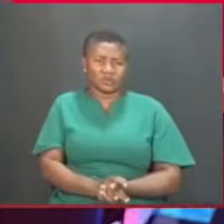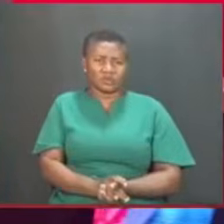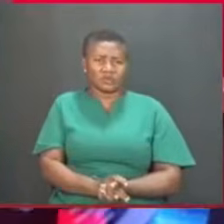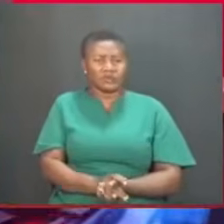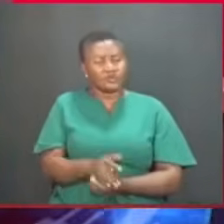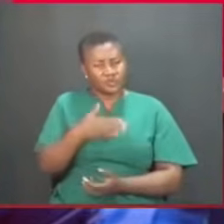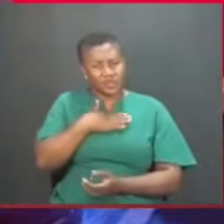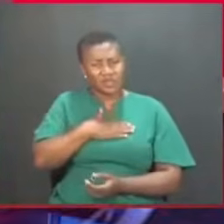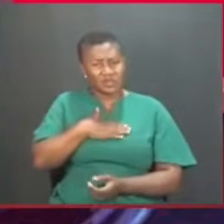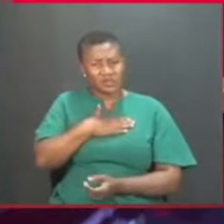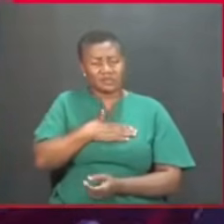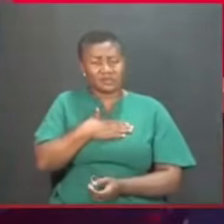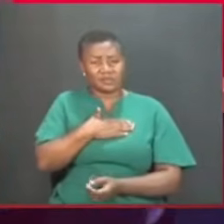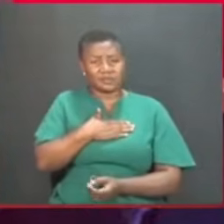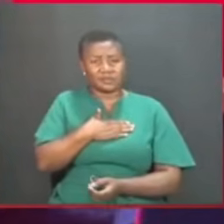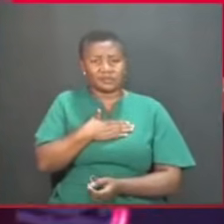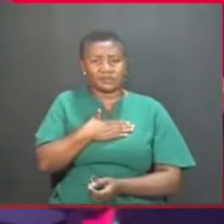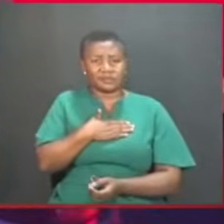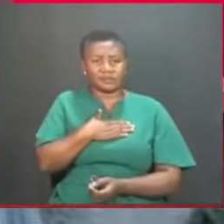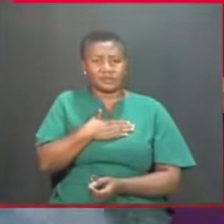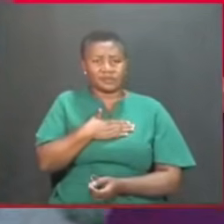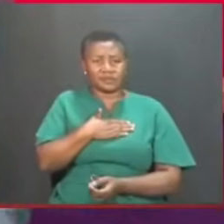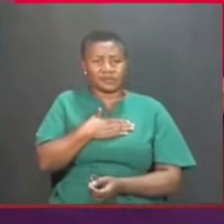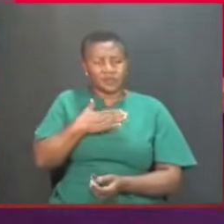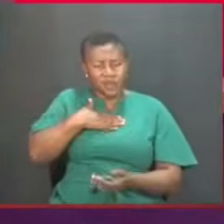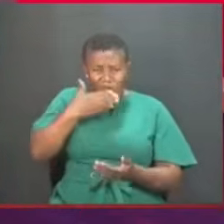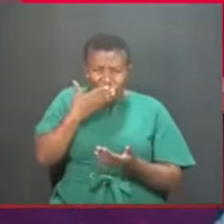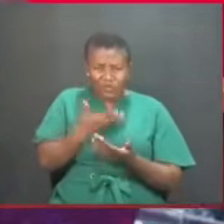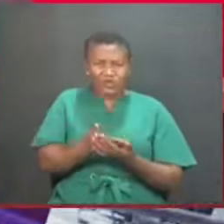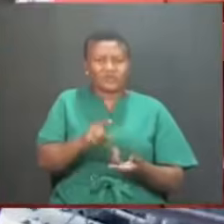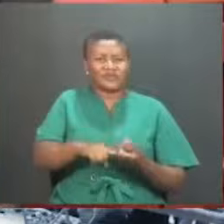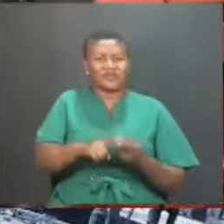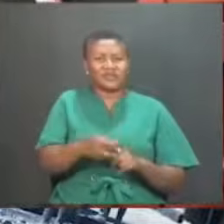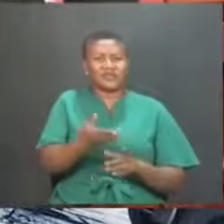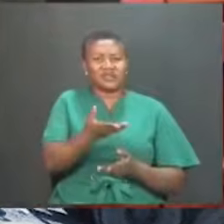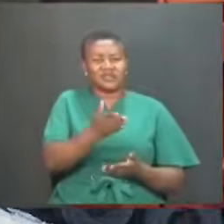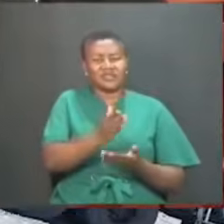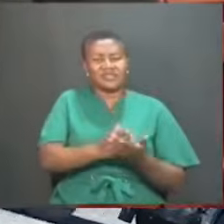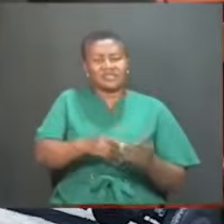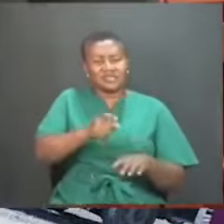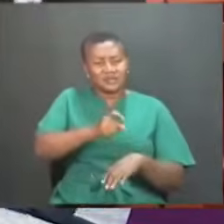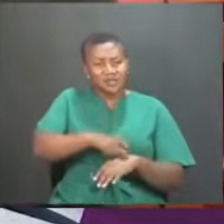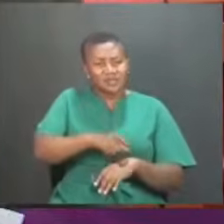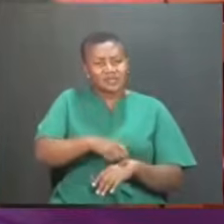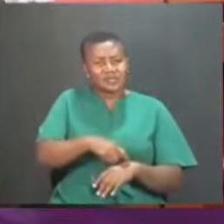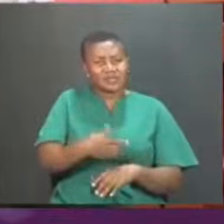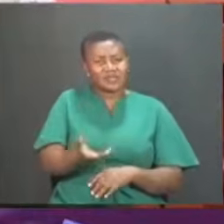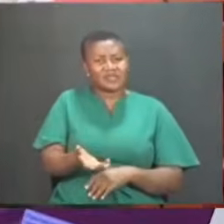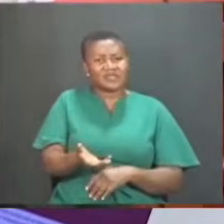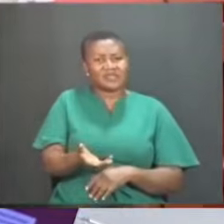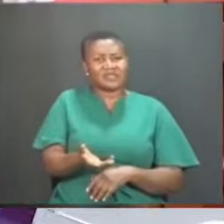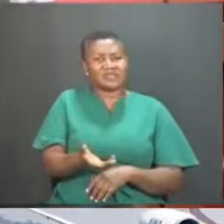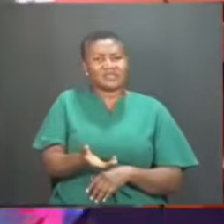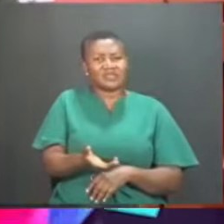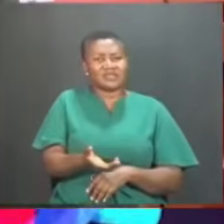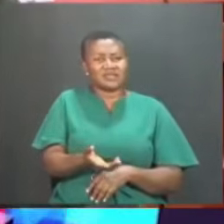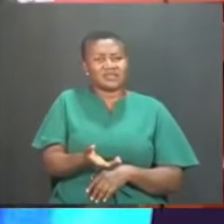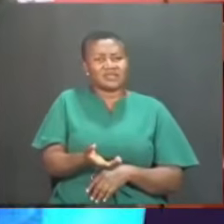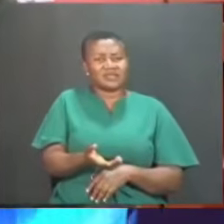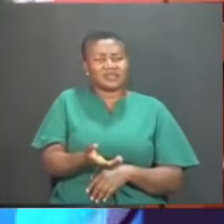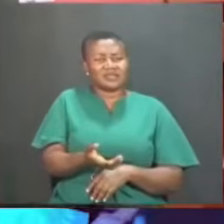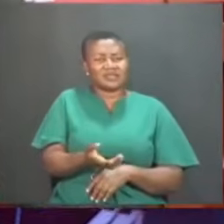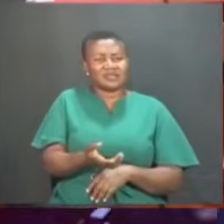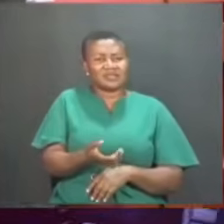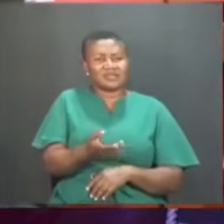Please, you are my very good friend. Sometimes you are caught up by the pressure